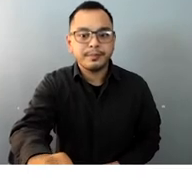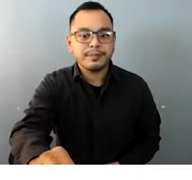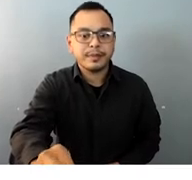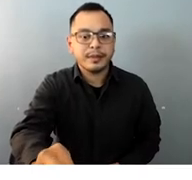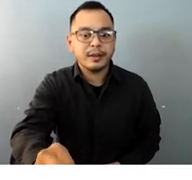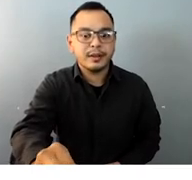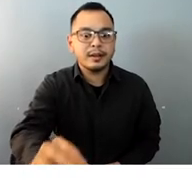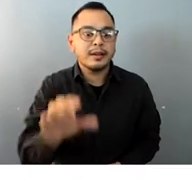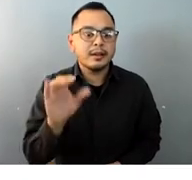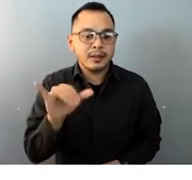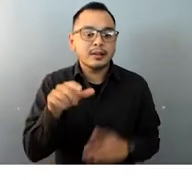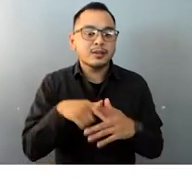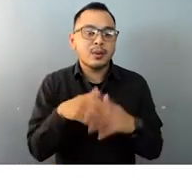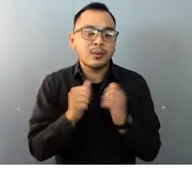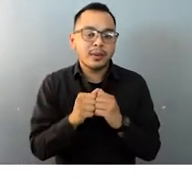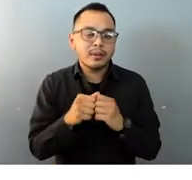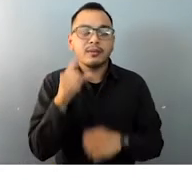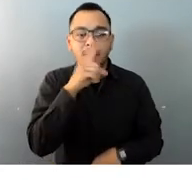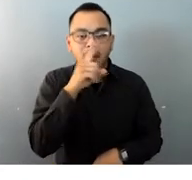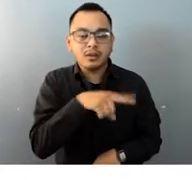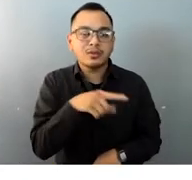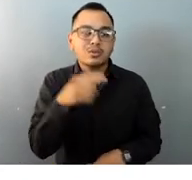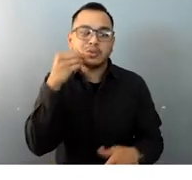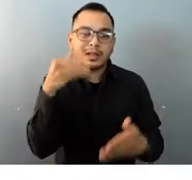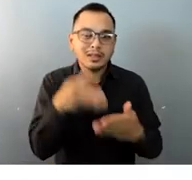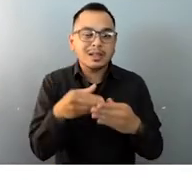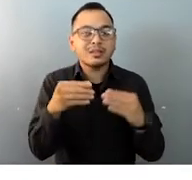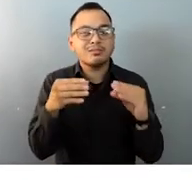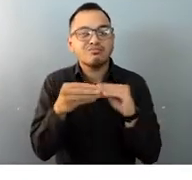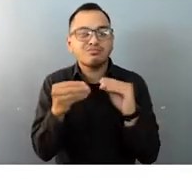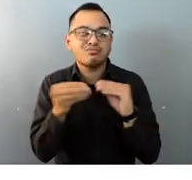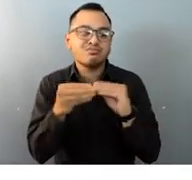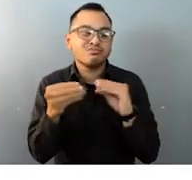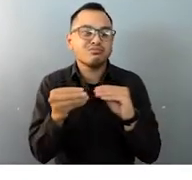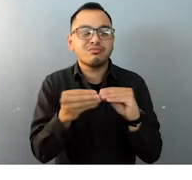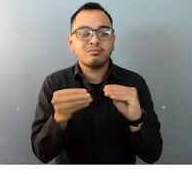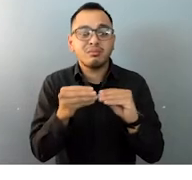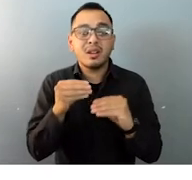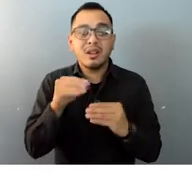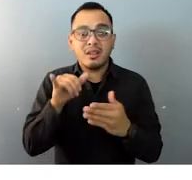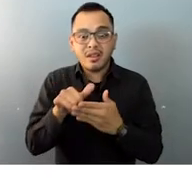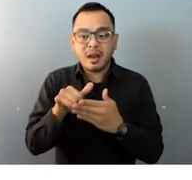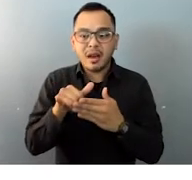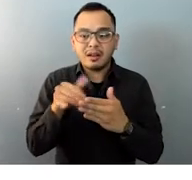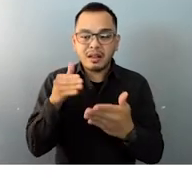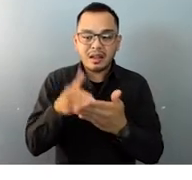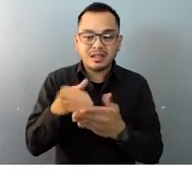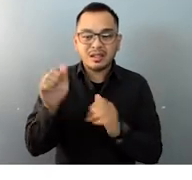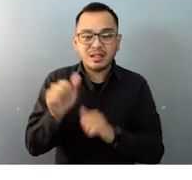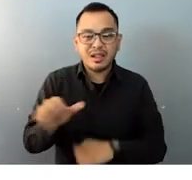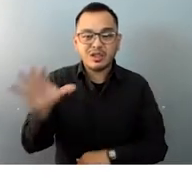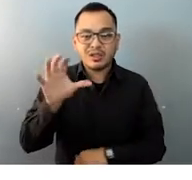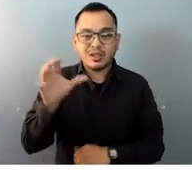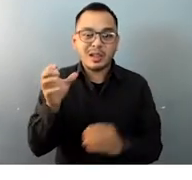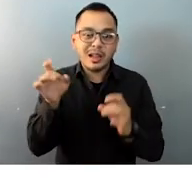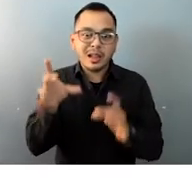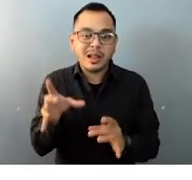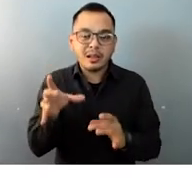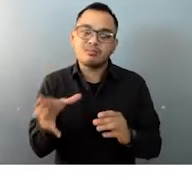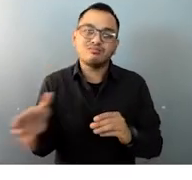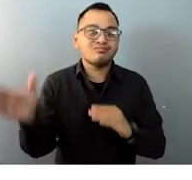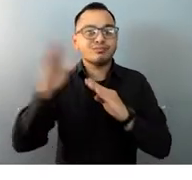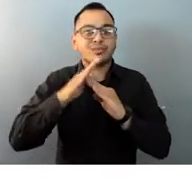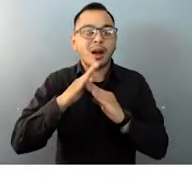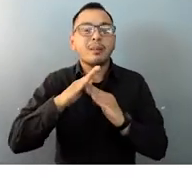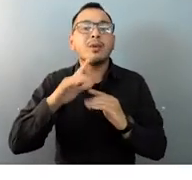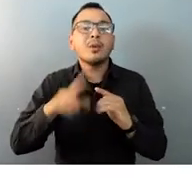164%. Fueled by false and racist pandemic rhetoric, the brutality and danger of anti-Asian hate was evident this